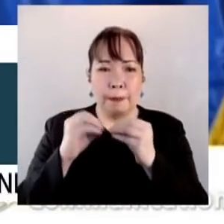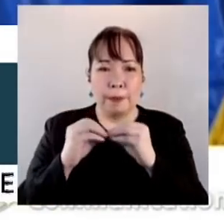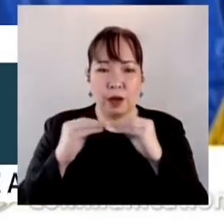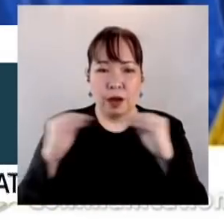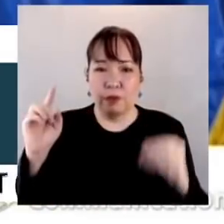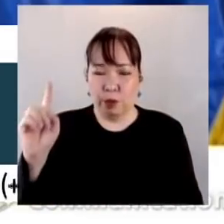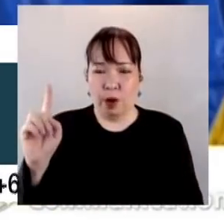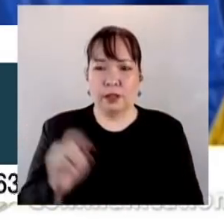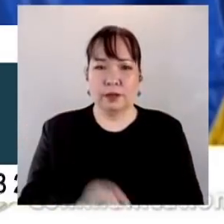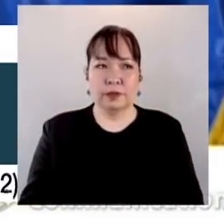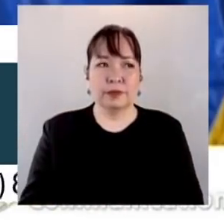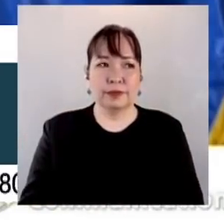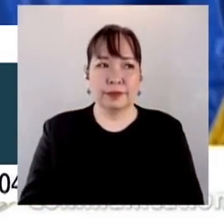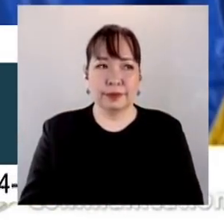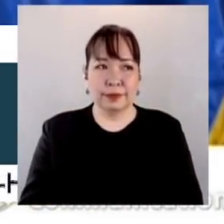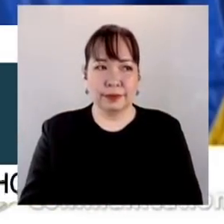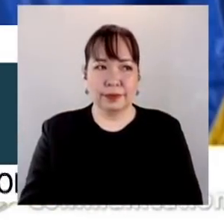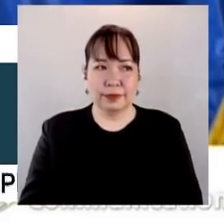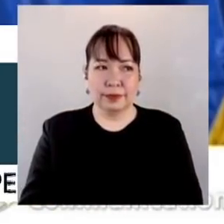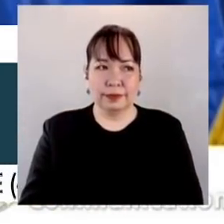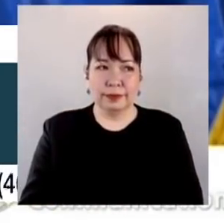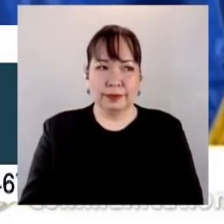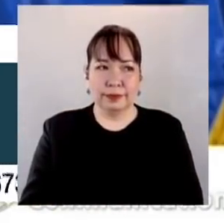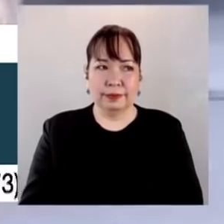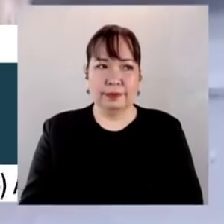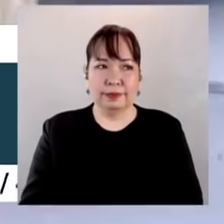is really all right.